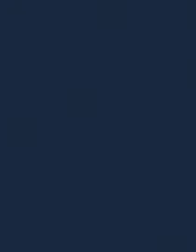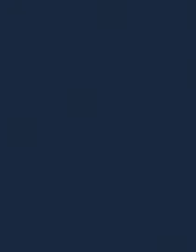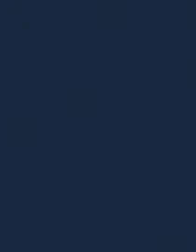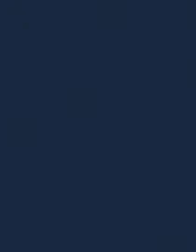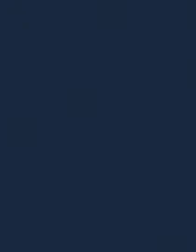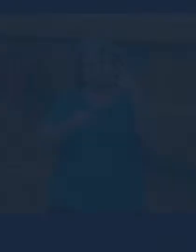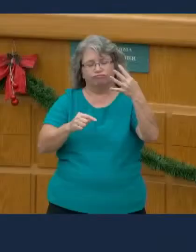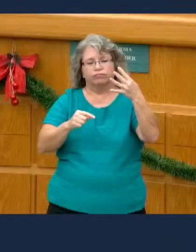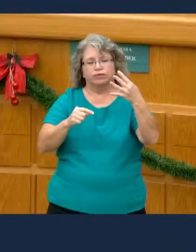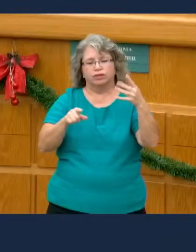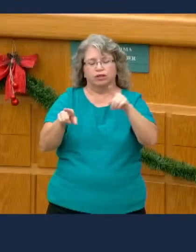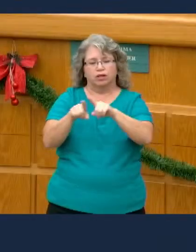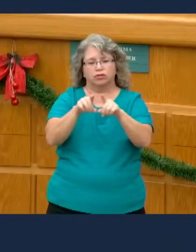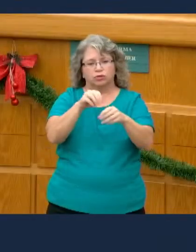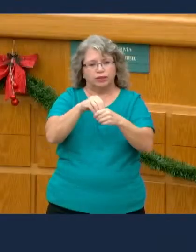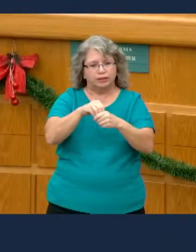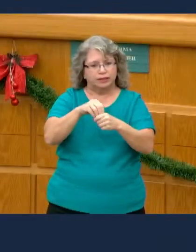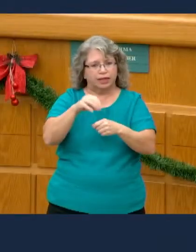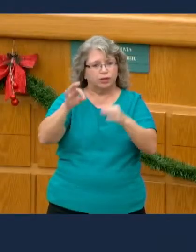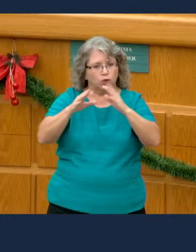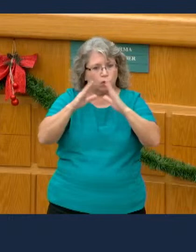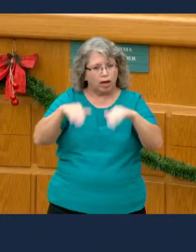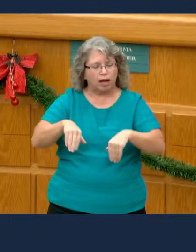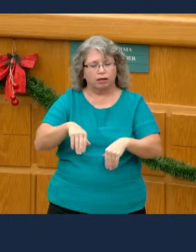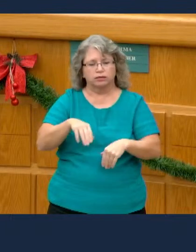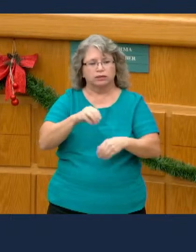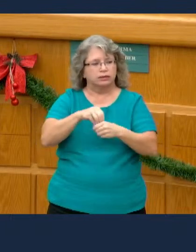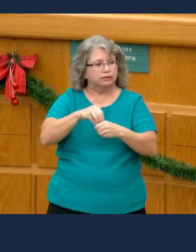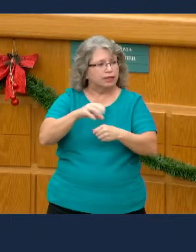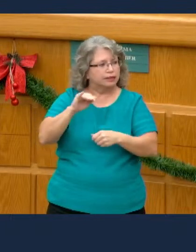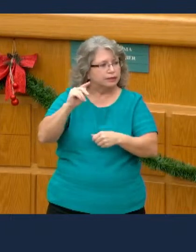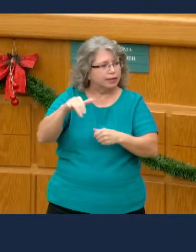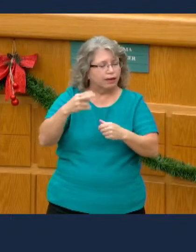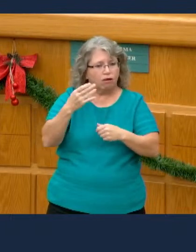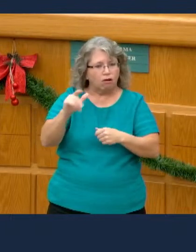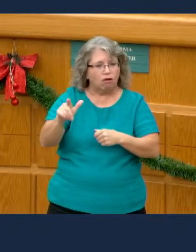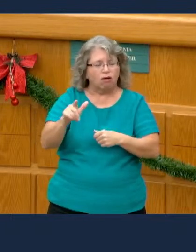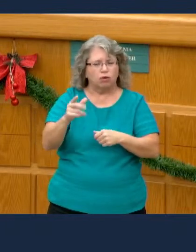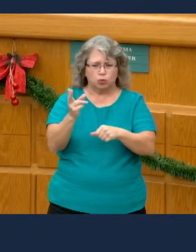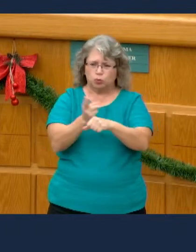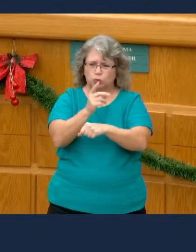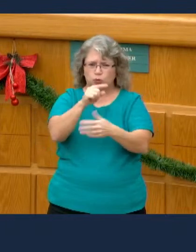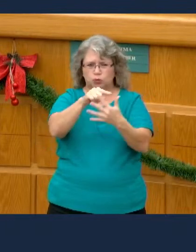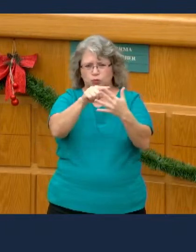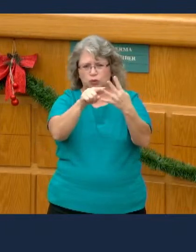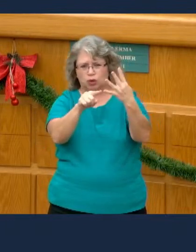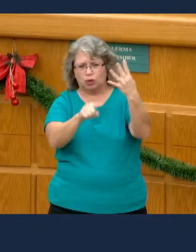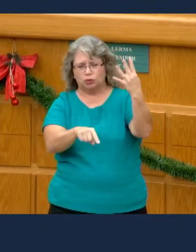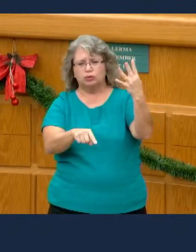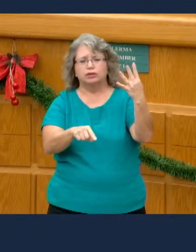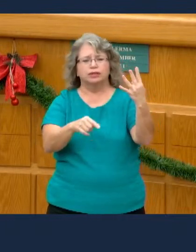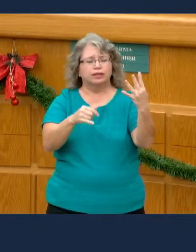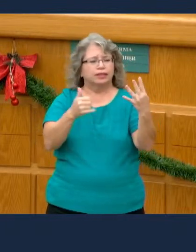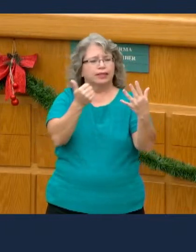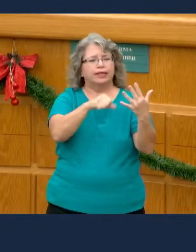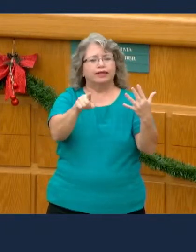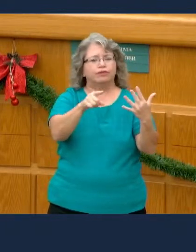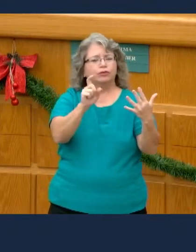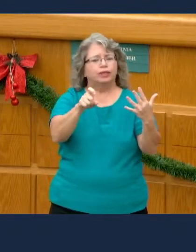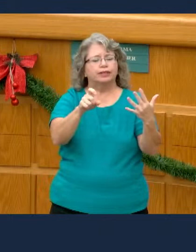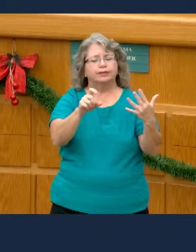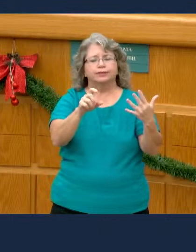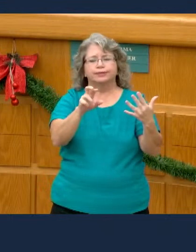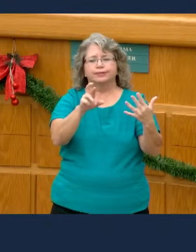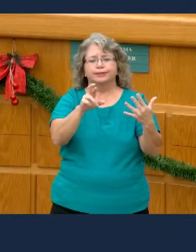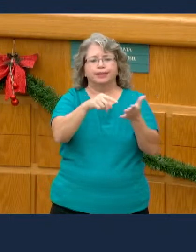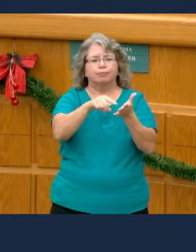County Courthouse, as well as the City Hall. So utilize those. I know, hey, you guys are going to go renew your registrations. You have access to